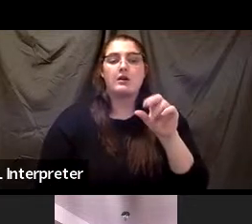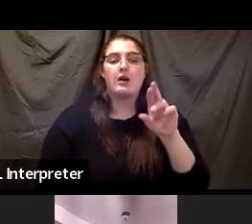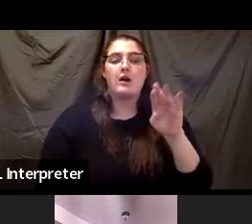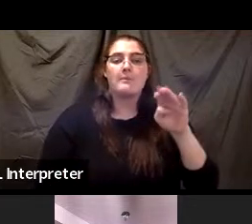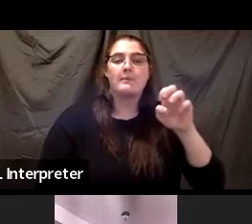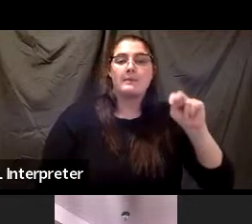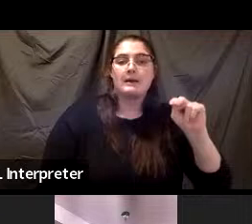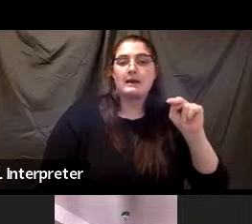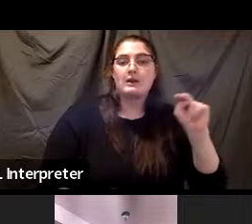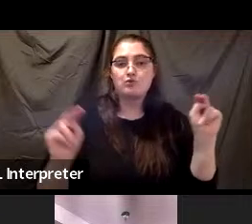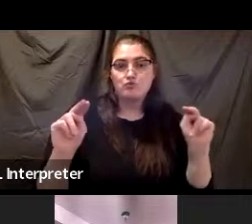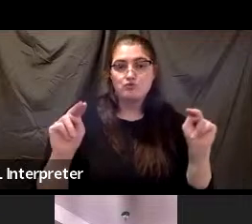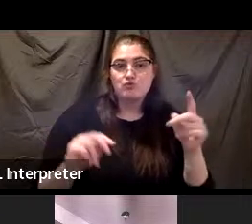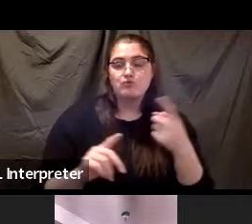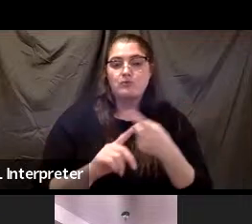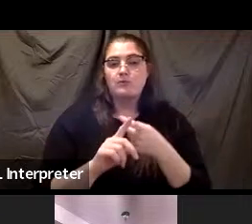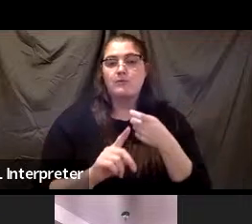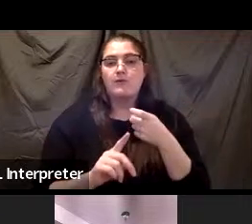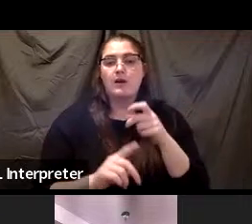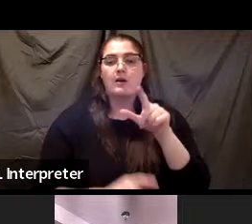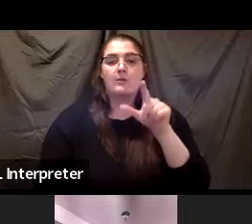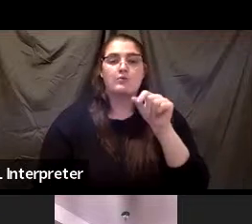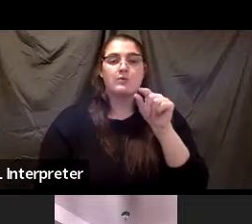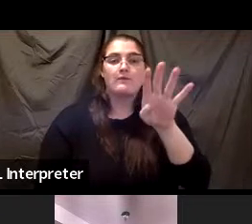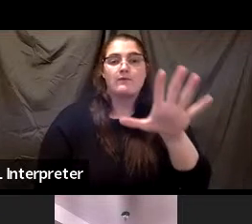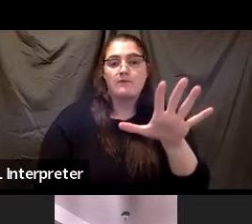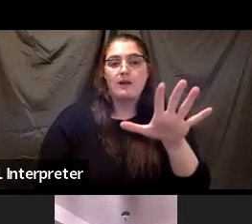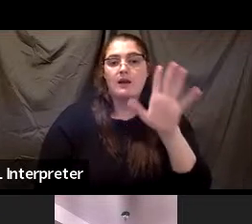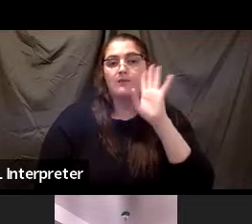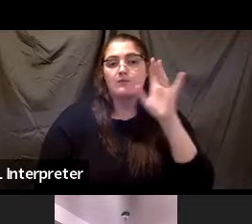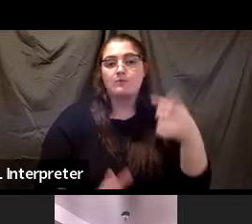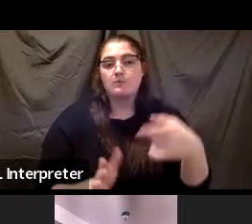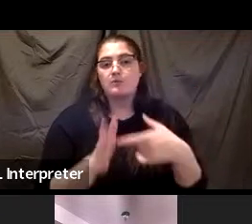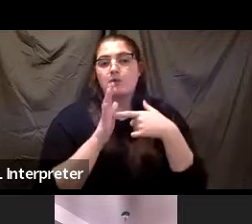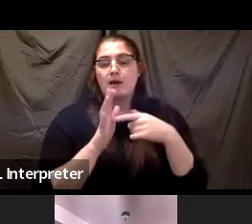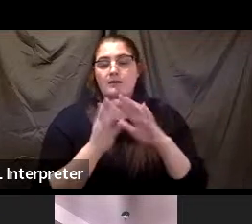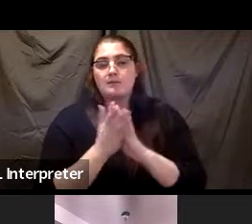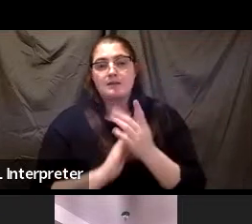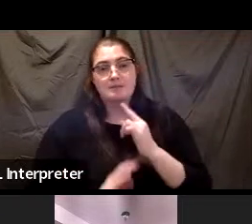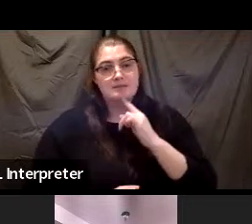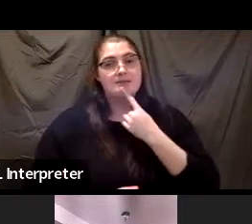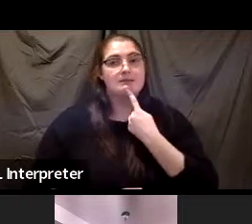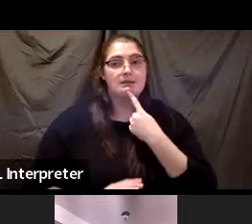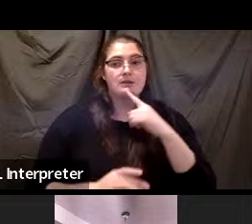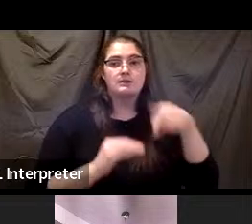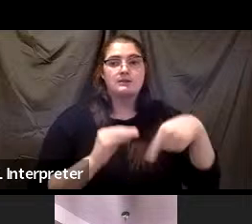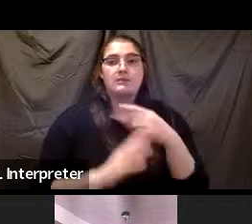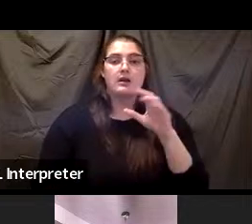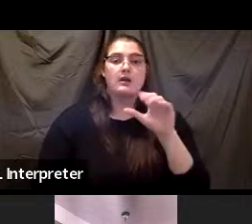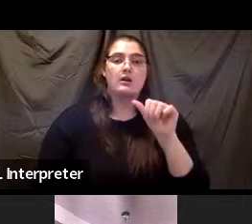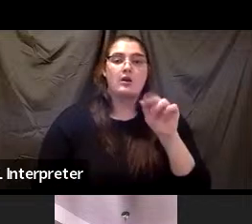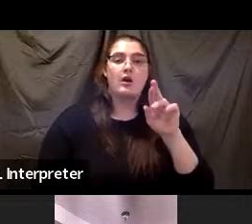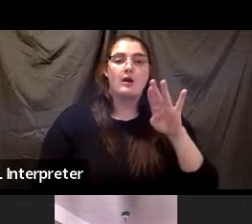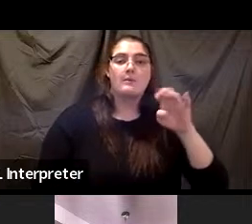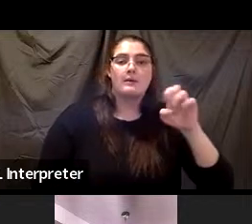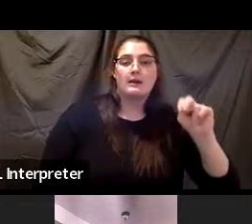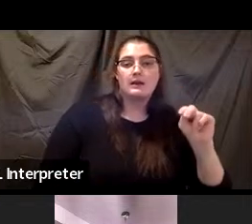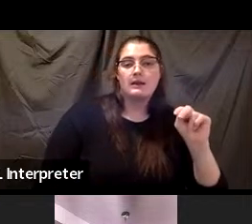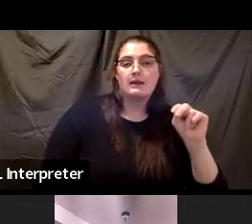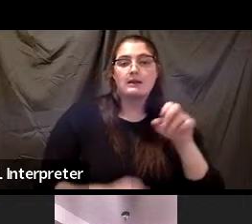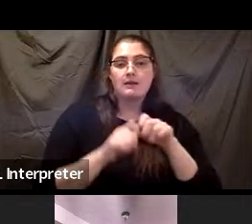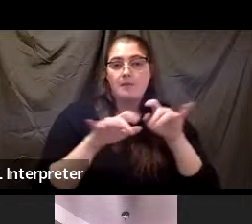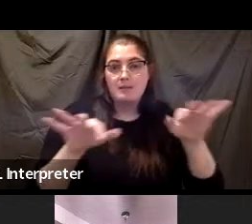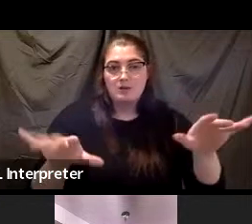by 2045 will require us to get serious about our carbon emissions. Washington Gas wants to